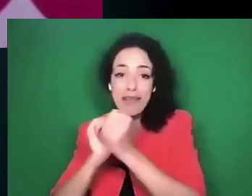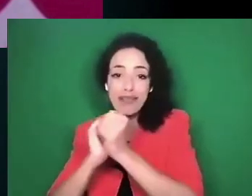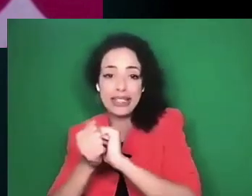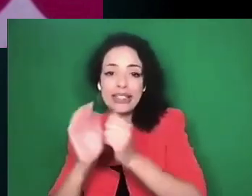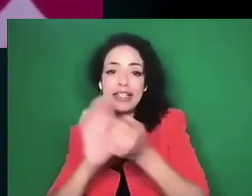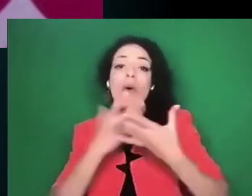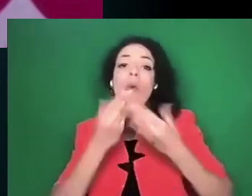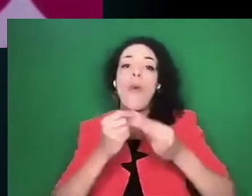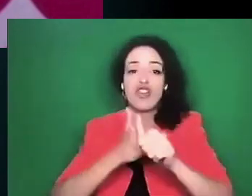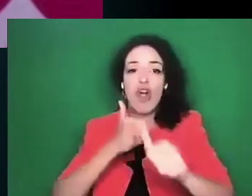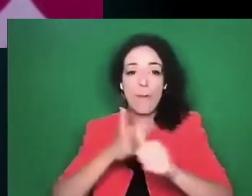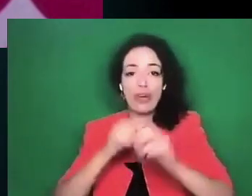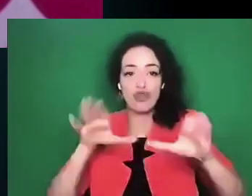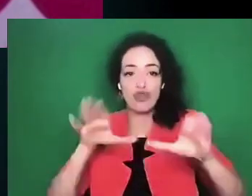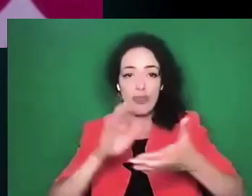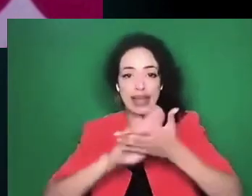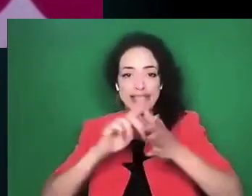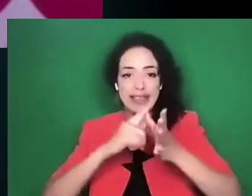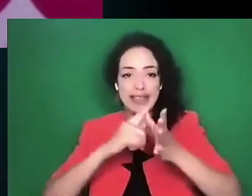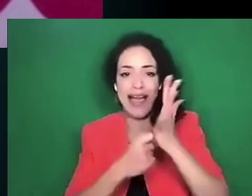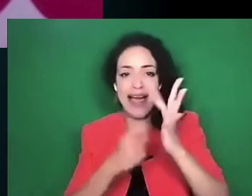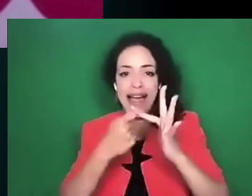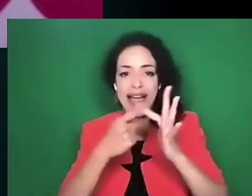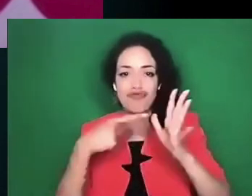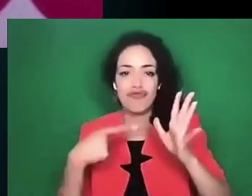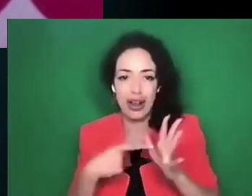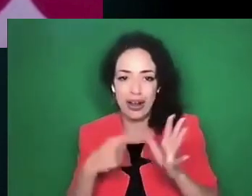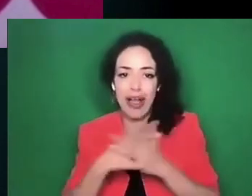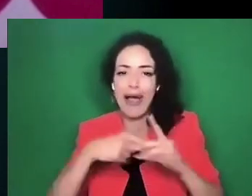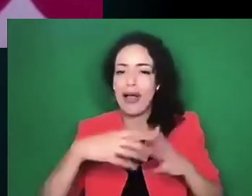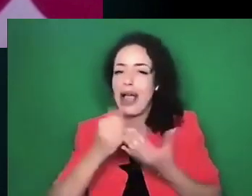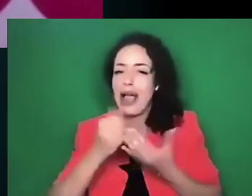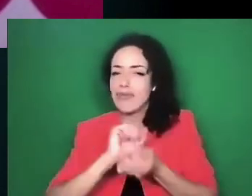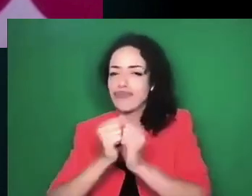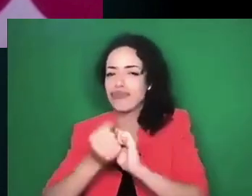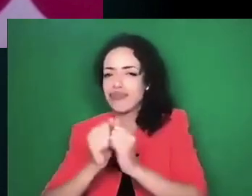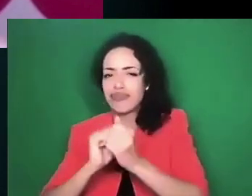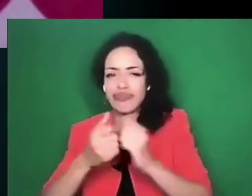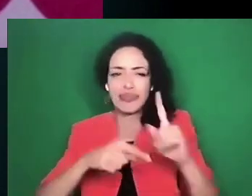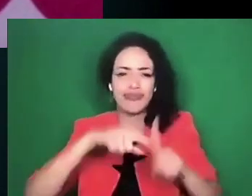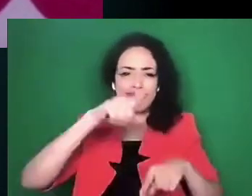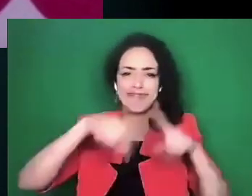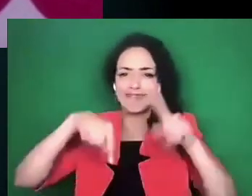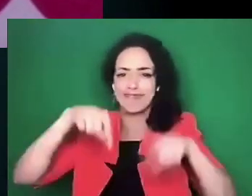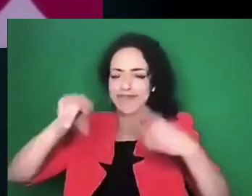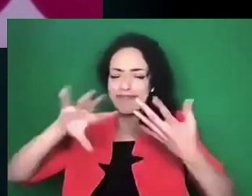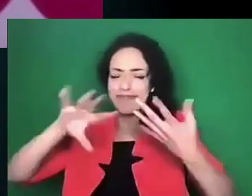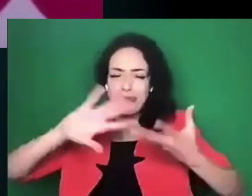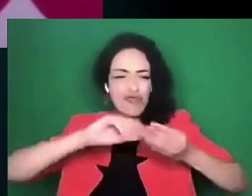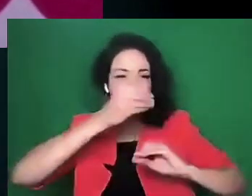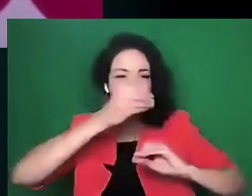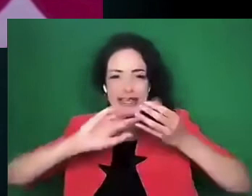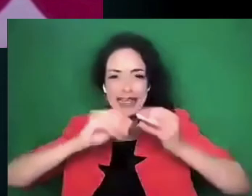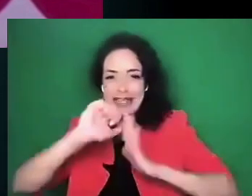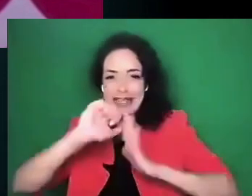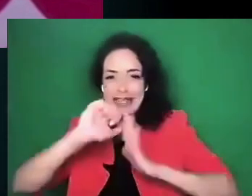with quite a range of artists. We have recorded this session. It will be available after the festival